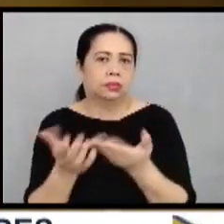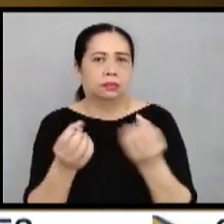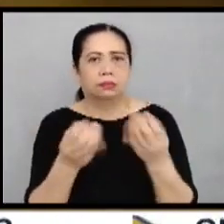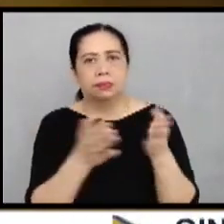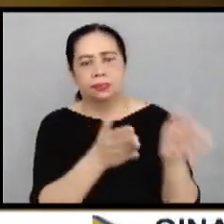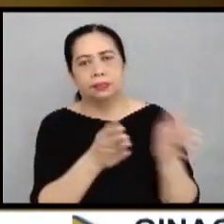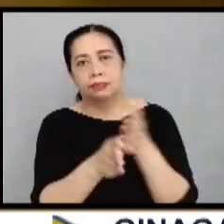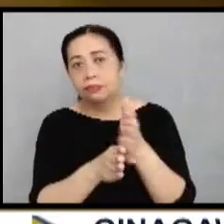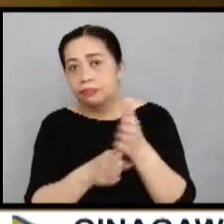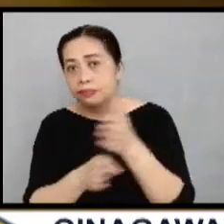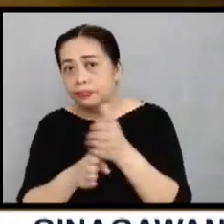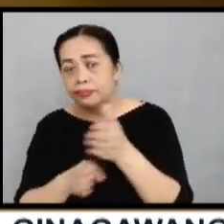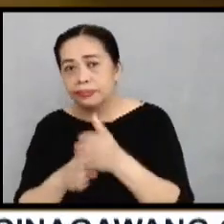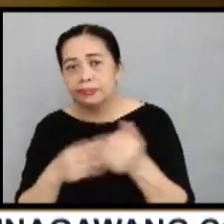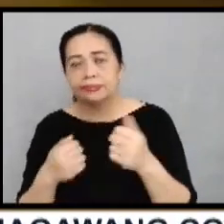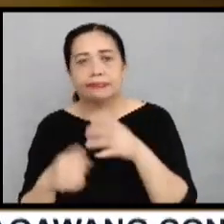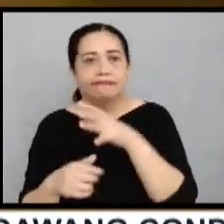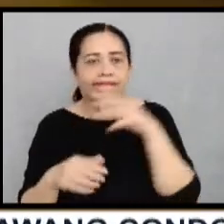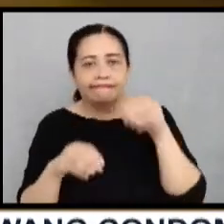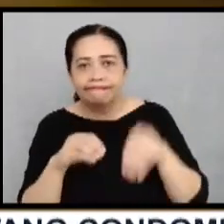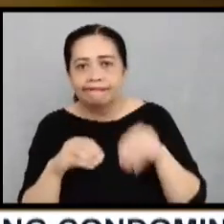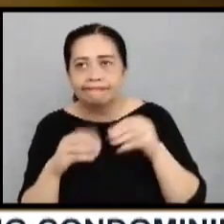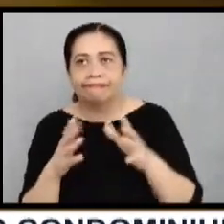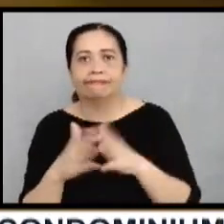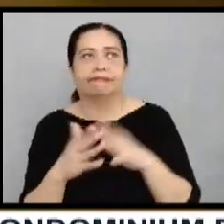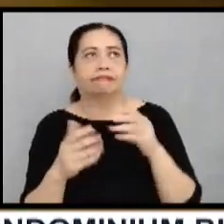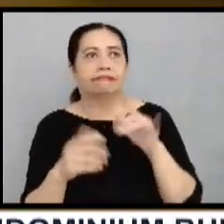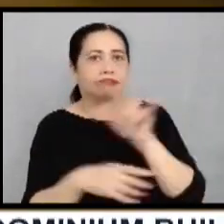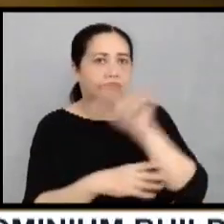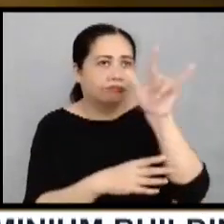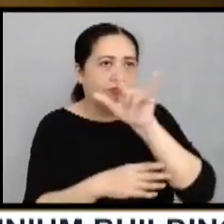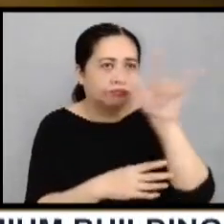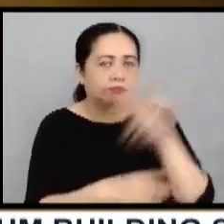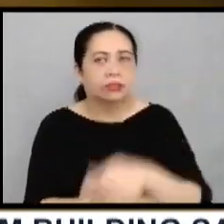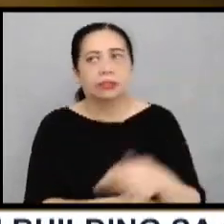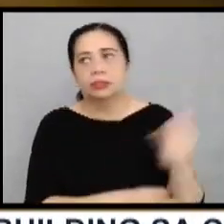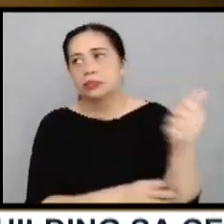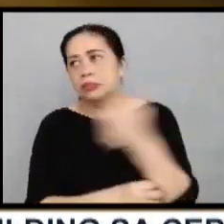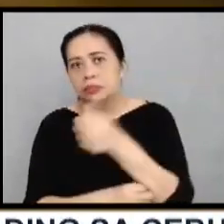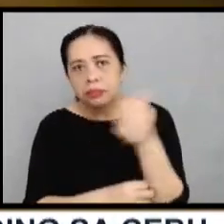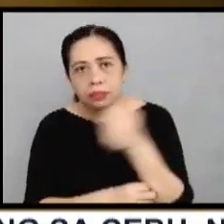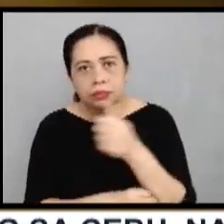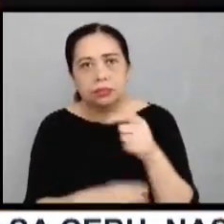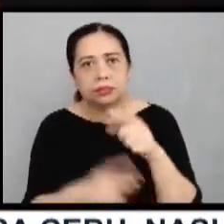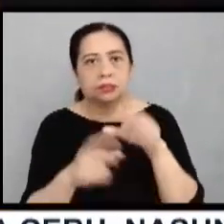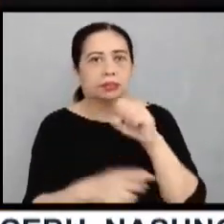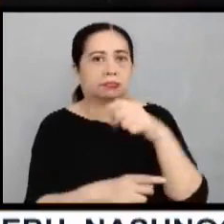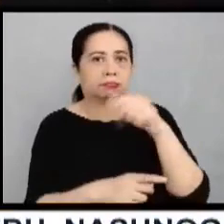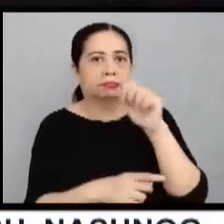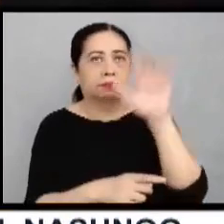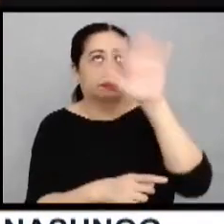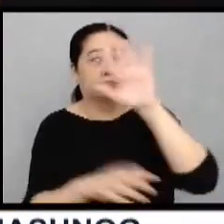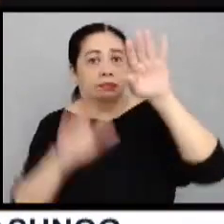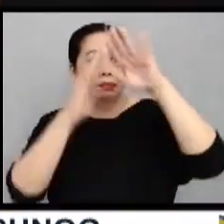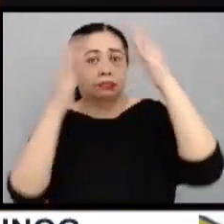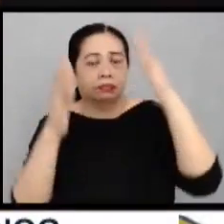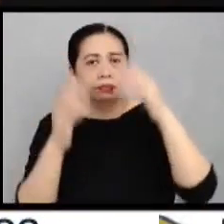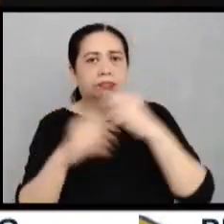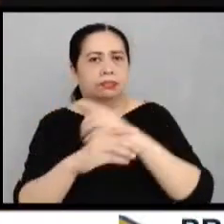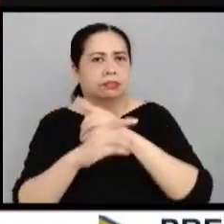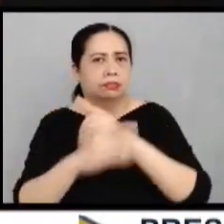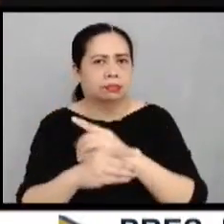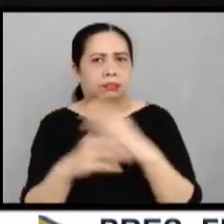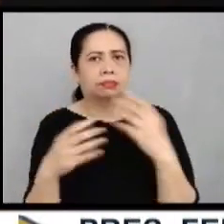areas, agriculture, aviation, transportation, or space technologies. Defense and